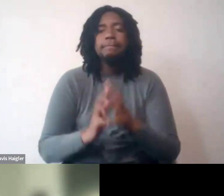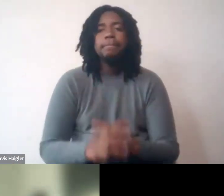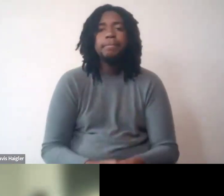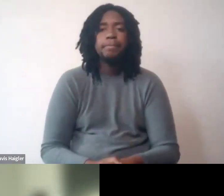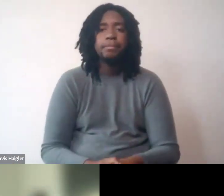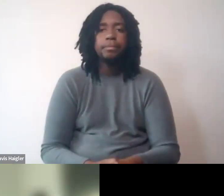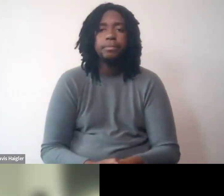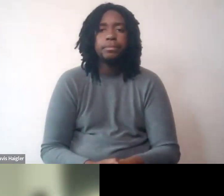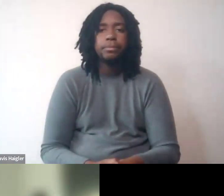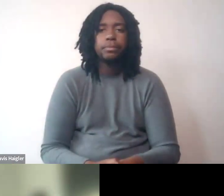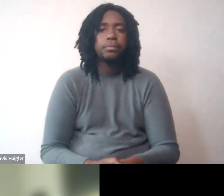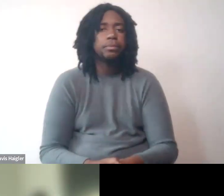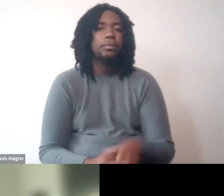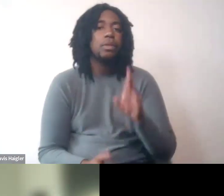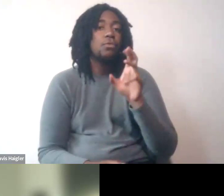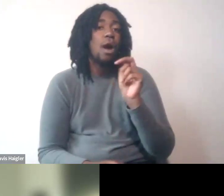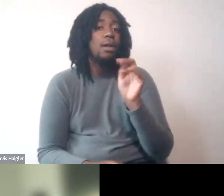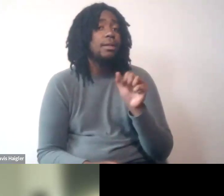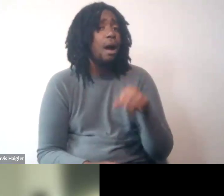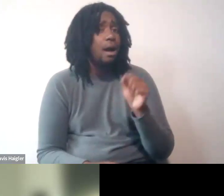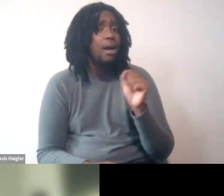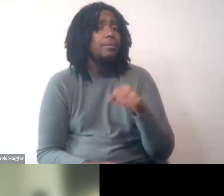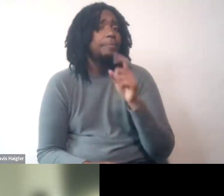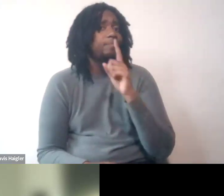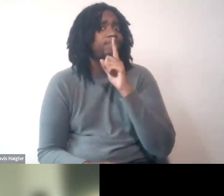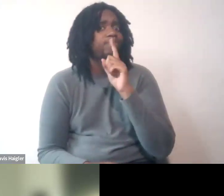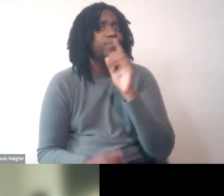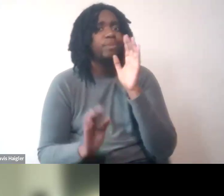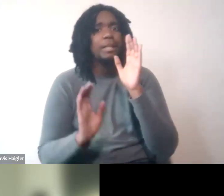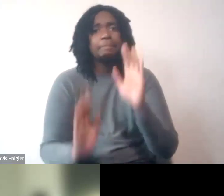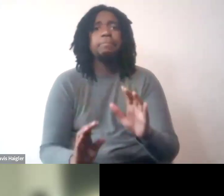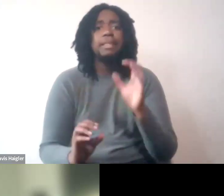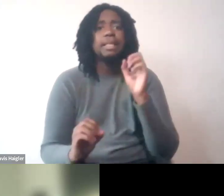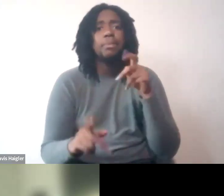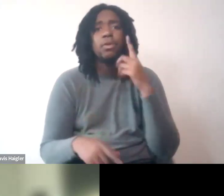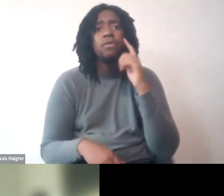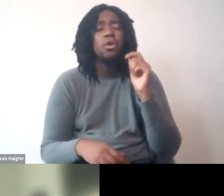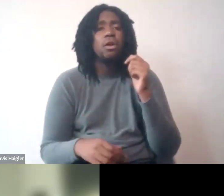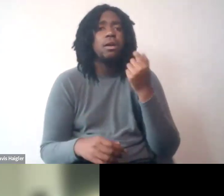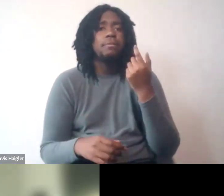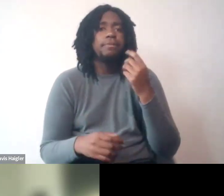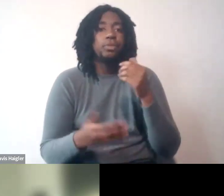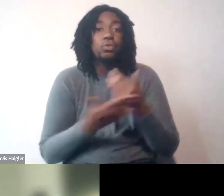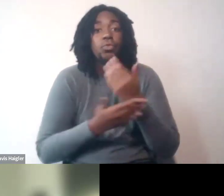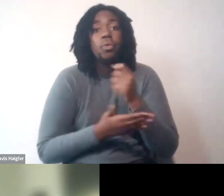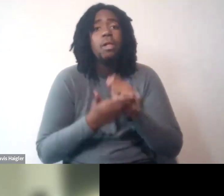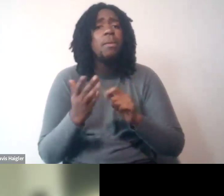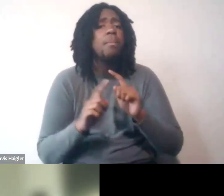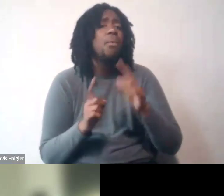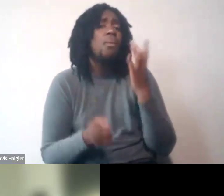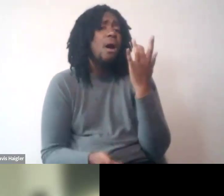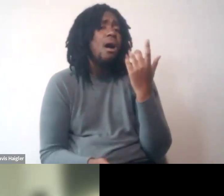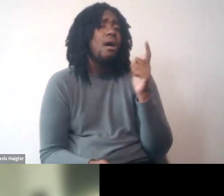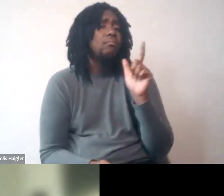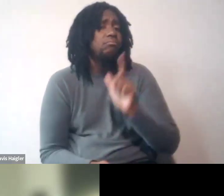It is. It's obviously a really good opportunity for aspiring authors. But why is it also something that librarians and